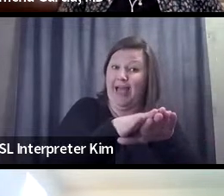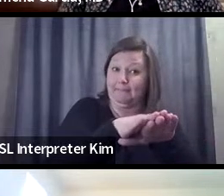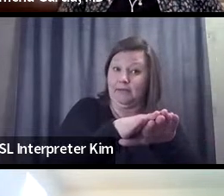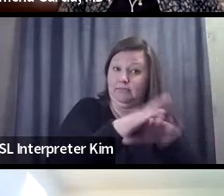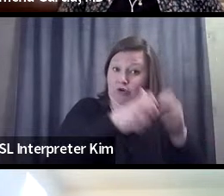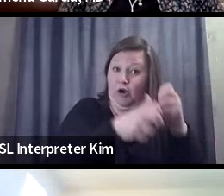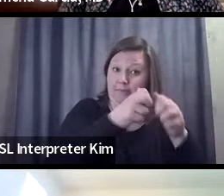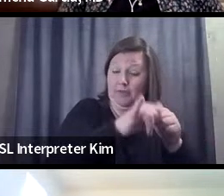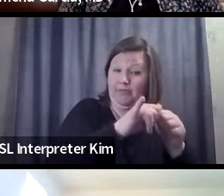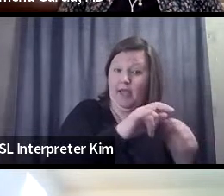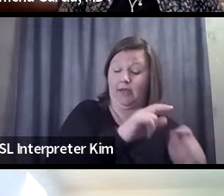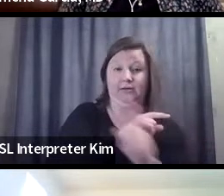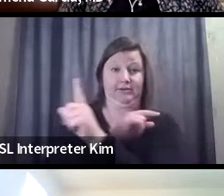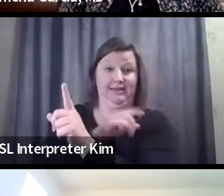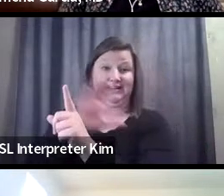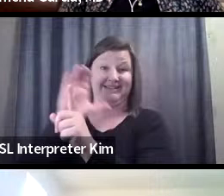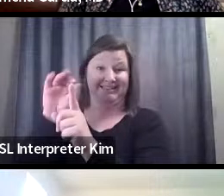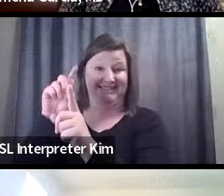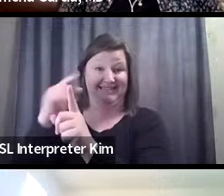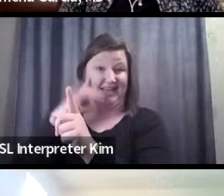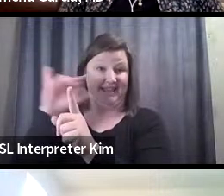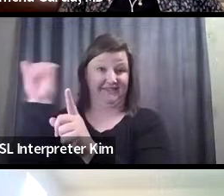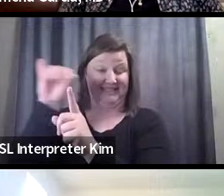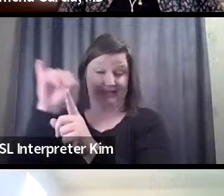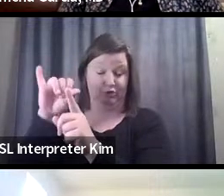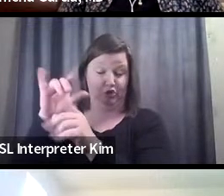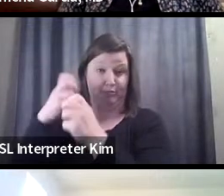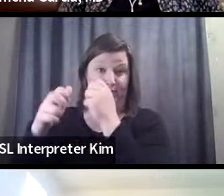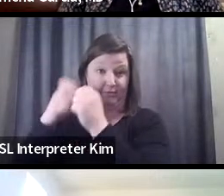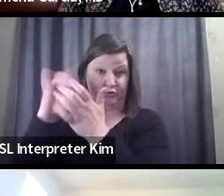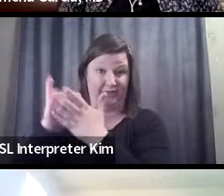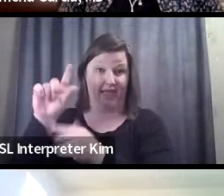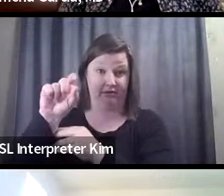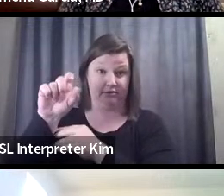our state level data and the CDC national data that you presented.